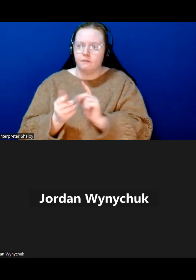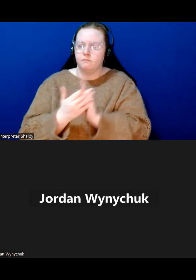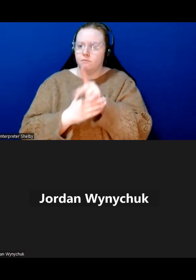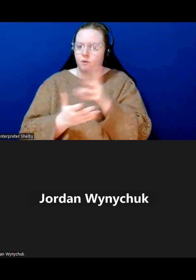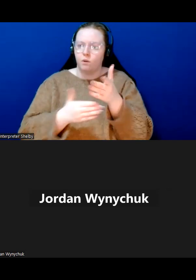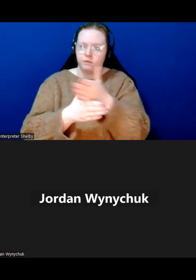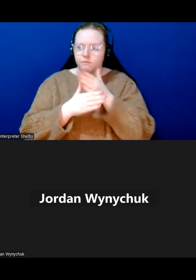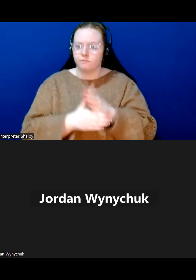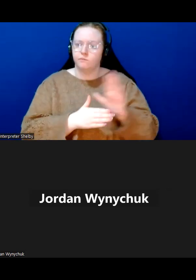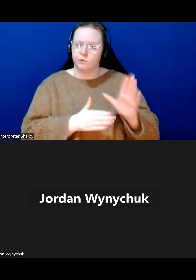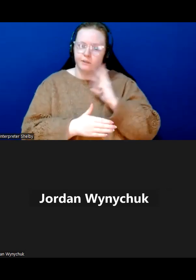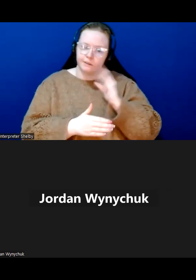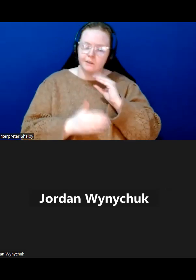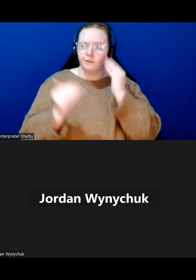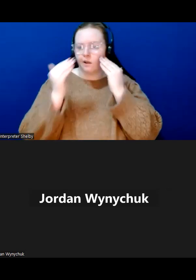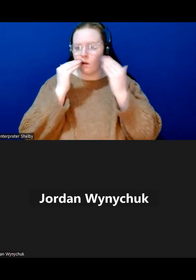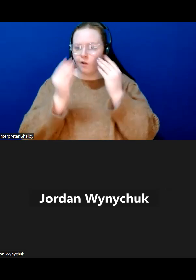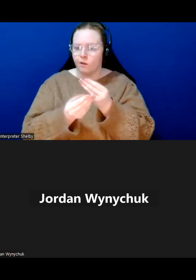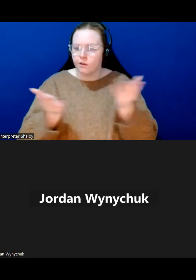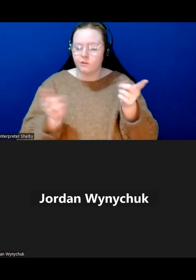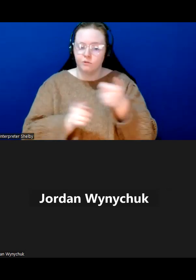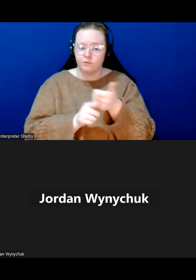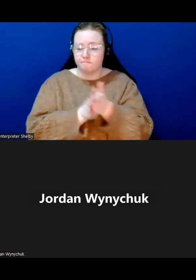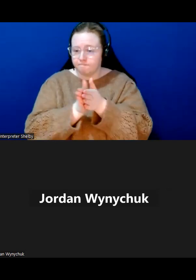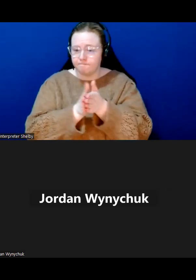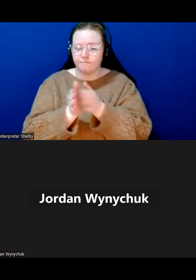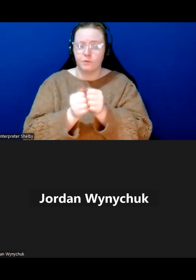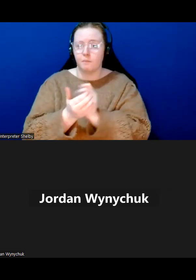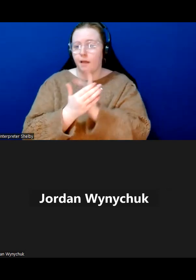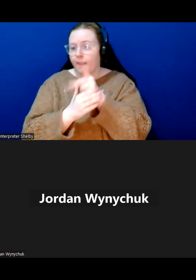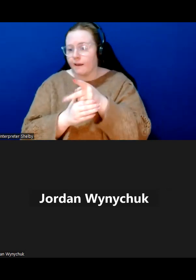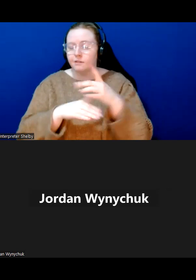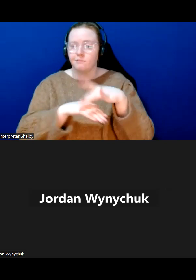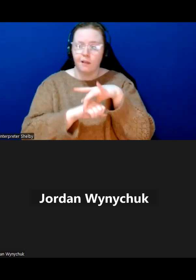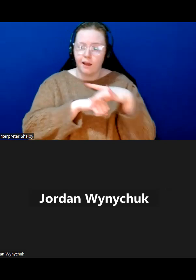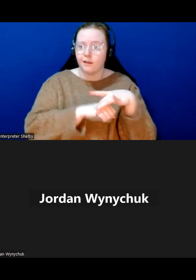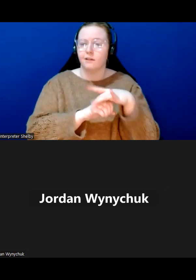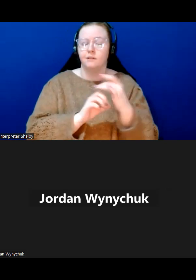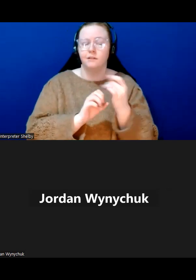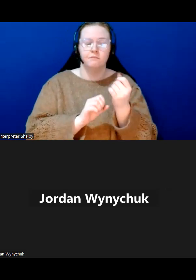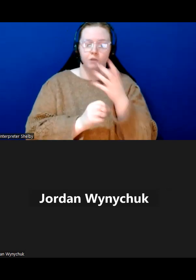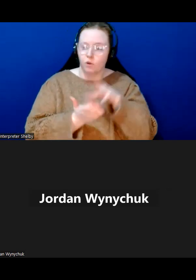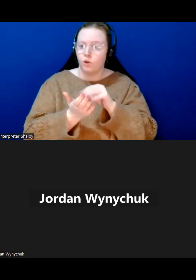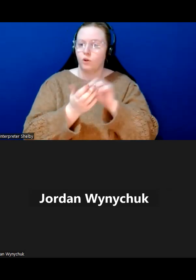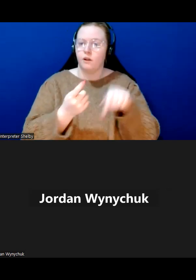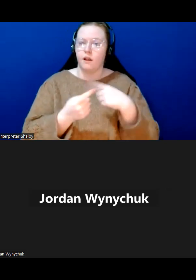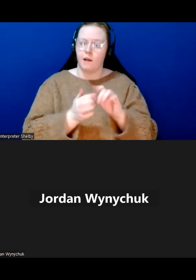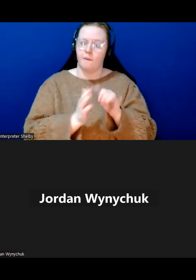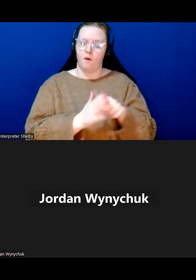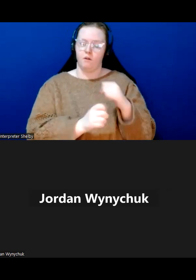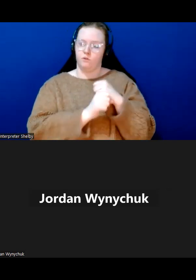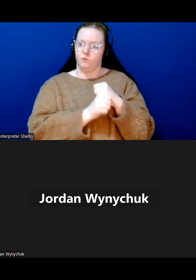a passion about plants and the planet, teaching and learning about how we can protect nature is a passion for